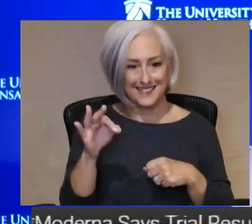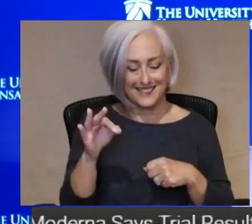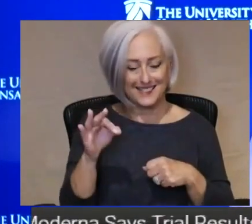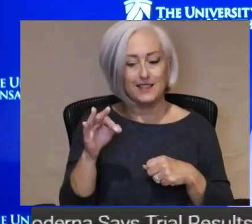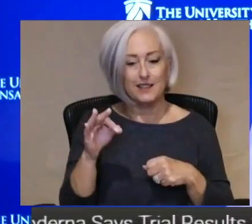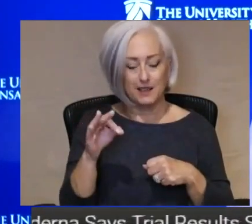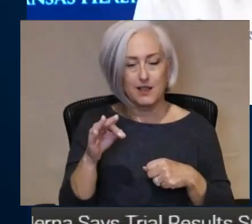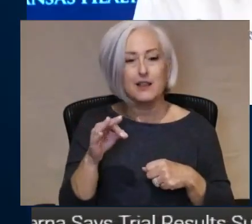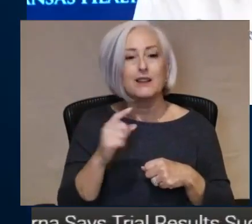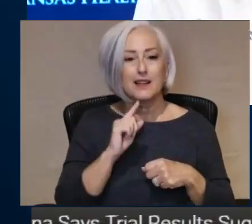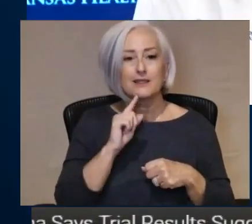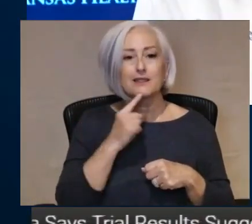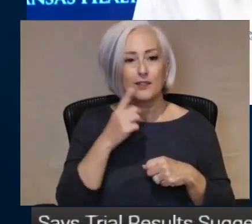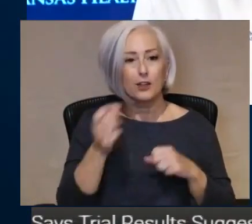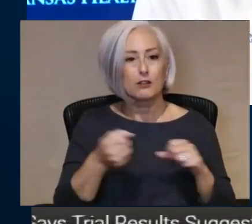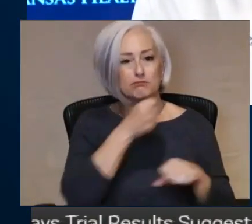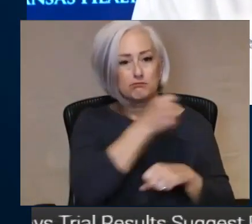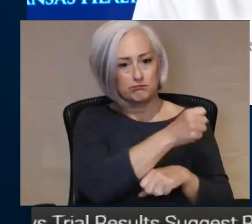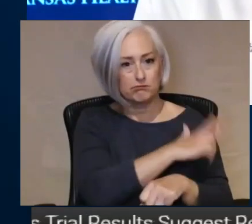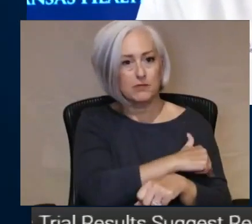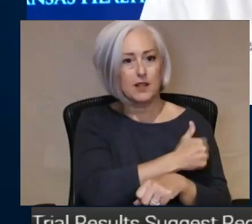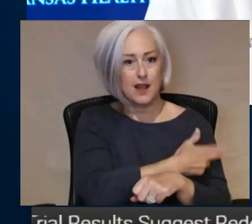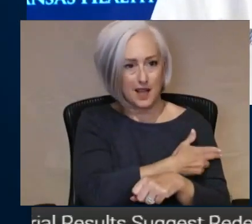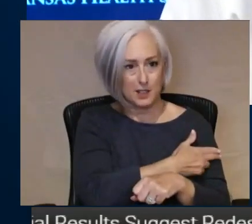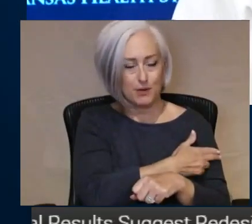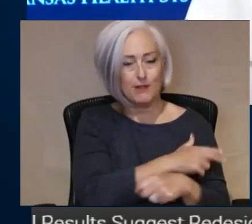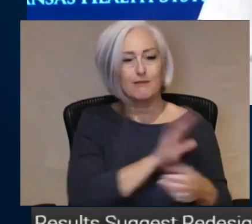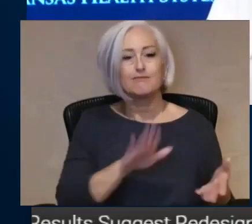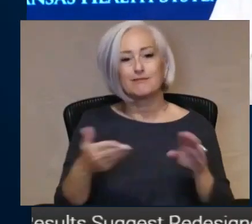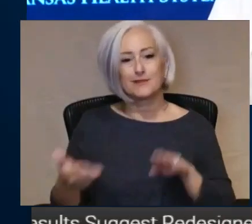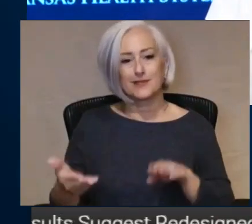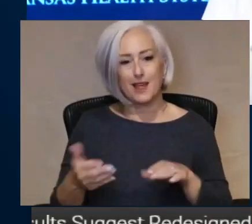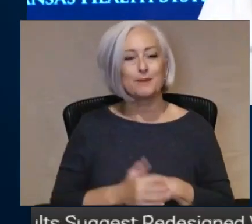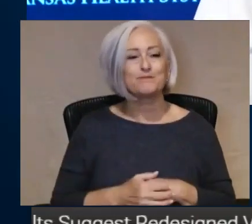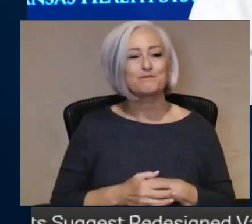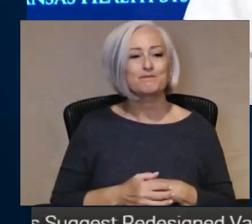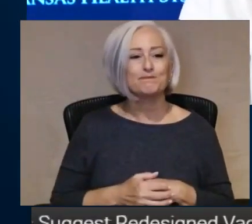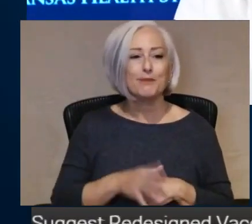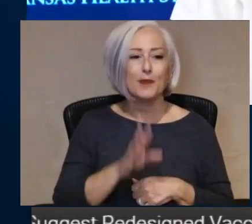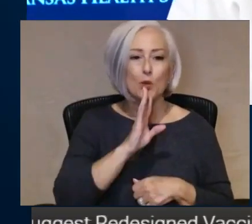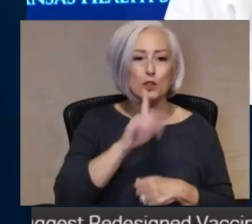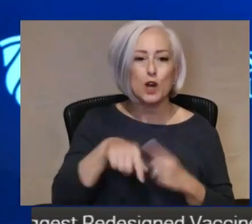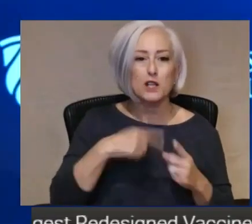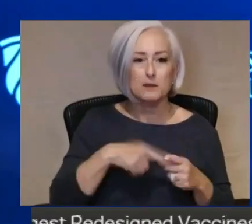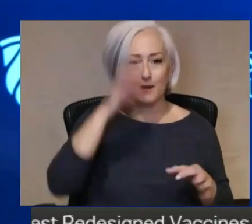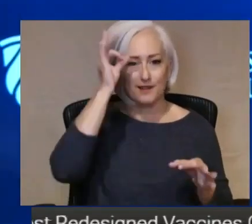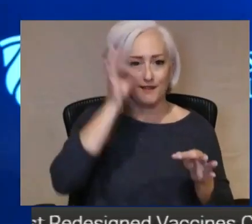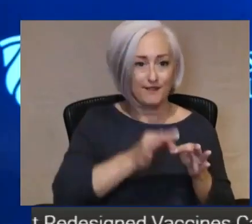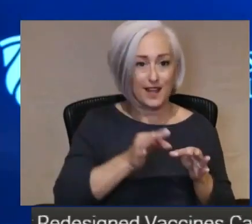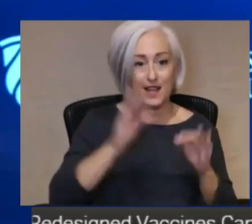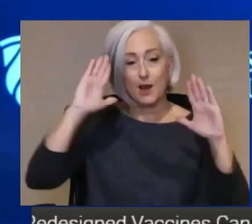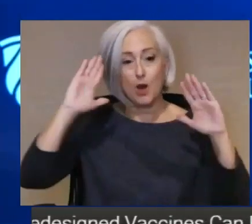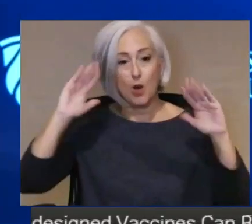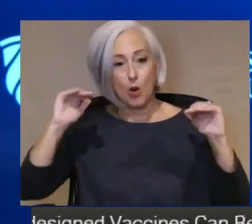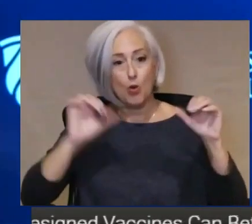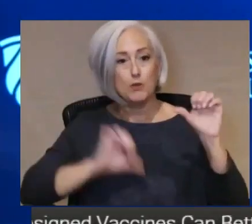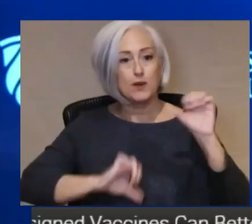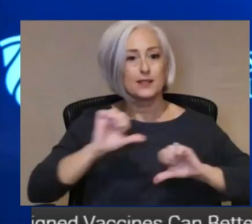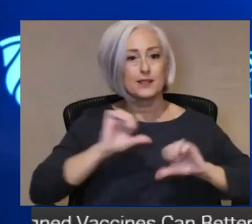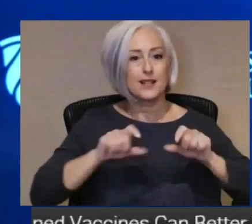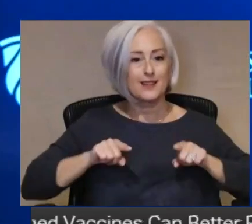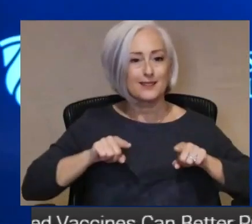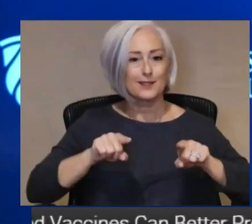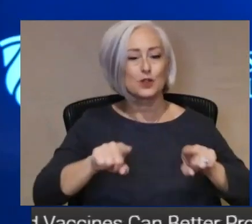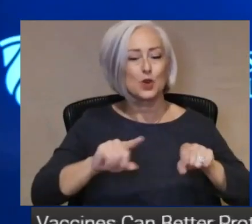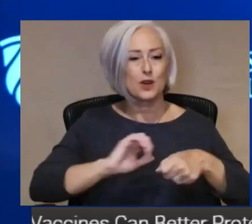severe disease, and death. We've talked before about faith, the intersection of faith, hope, and science during a pandemic or during any type of disease you